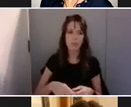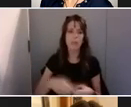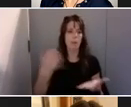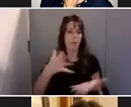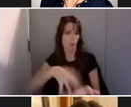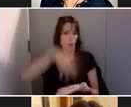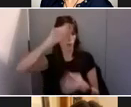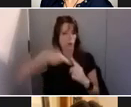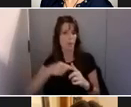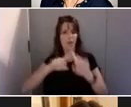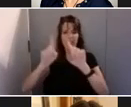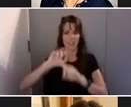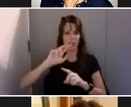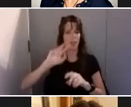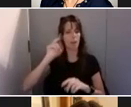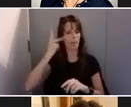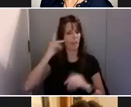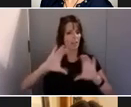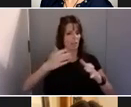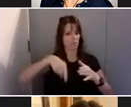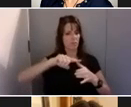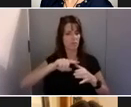about the different political parties we have in Arizona.